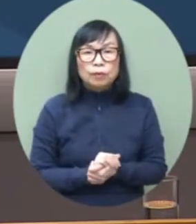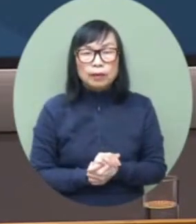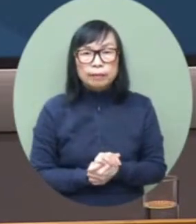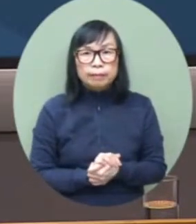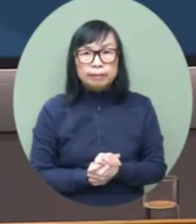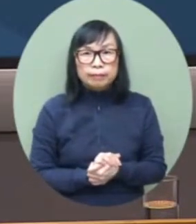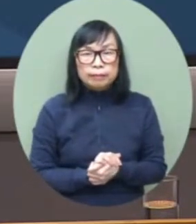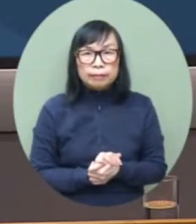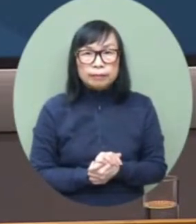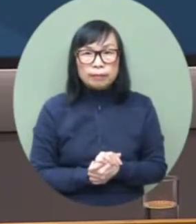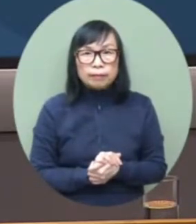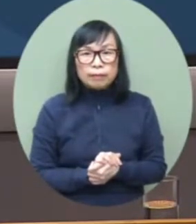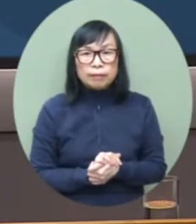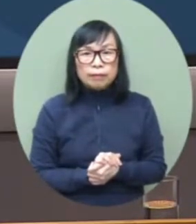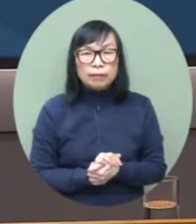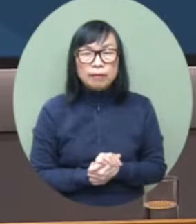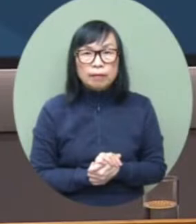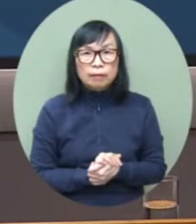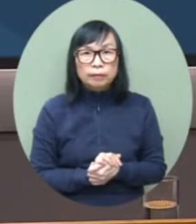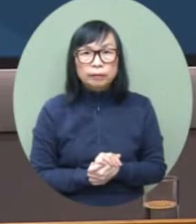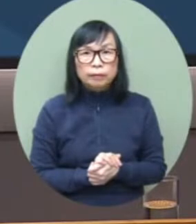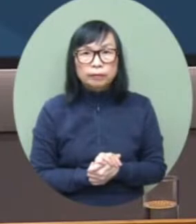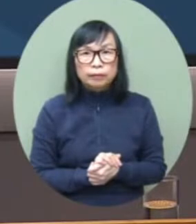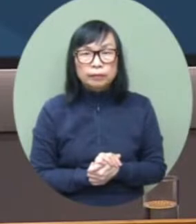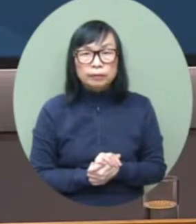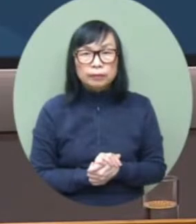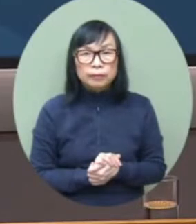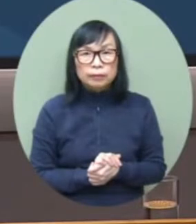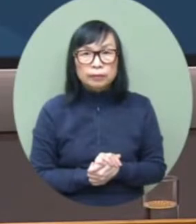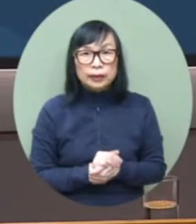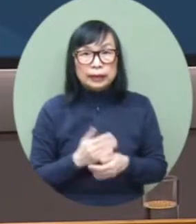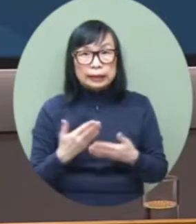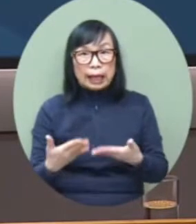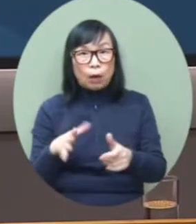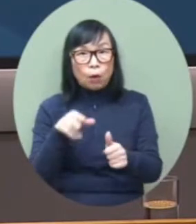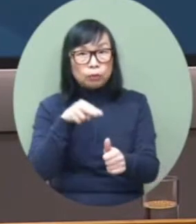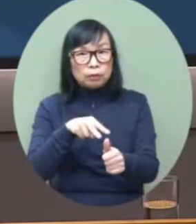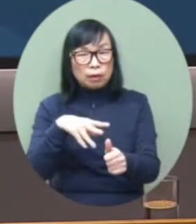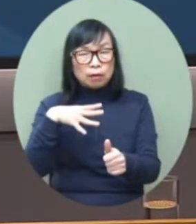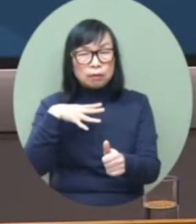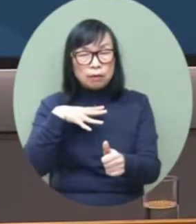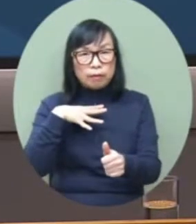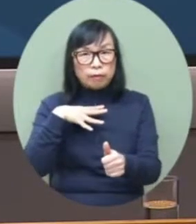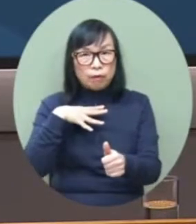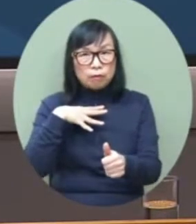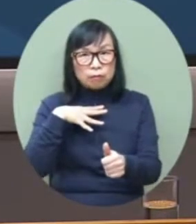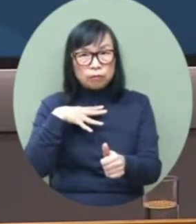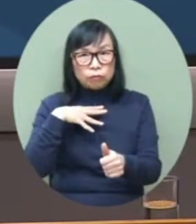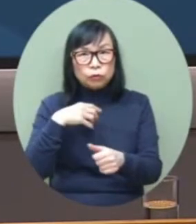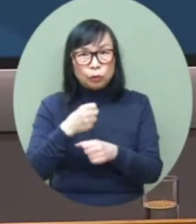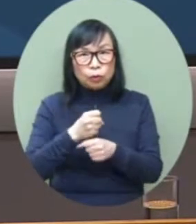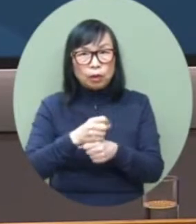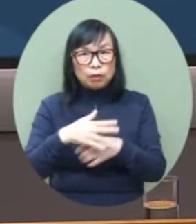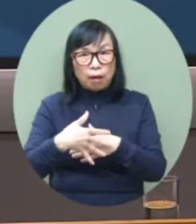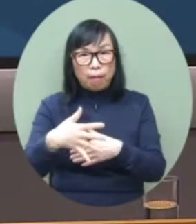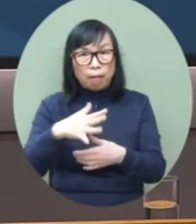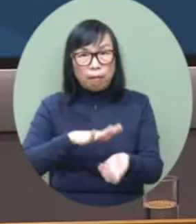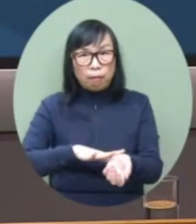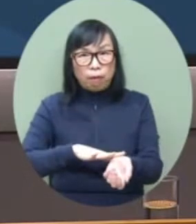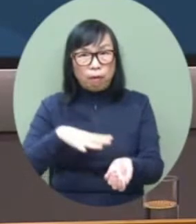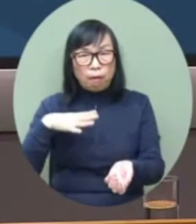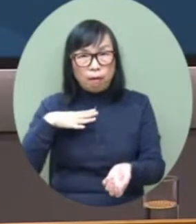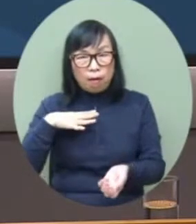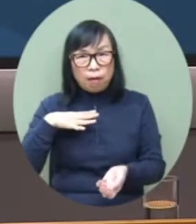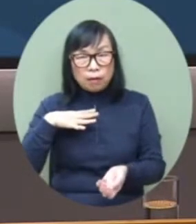degree of control that we are going to offer right now. And of course, in the fifth wave, so far there are already